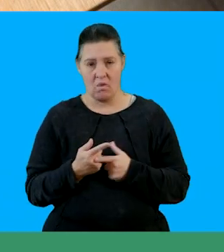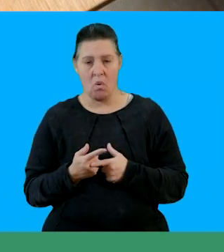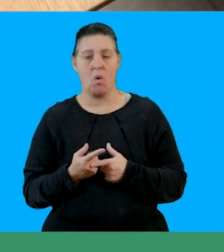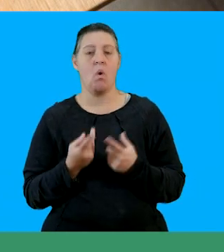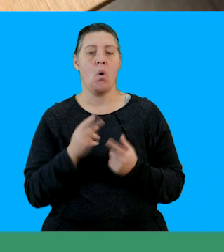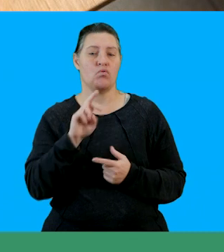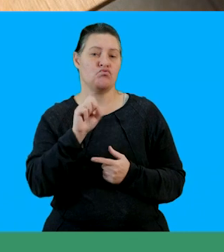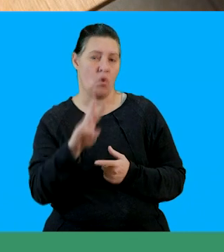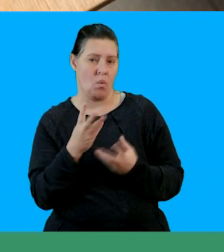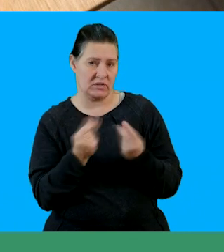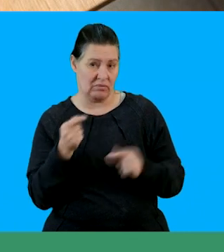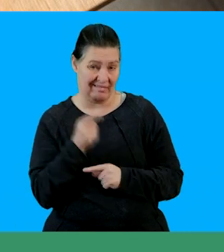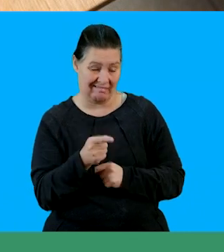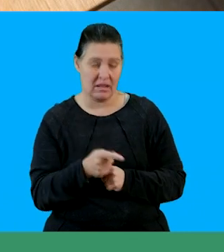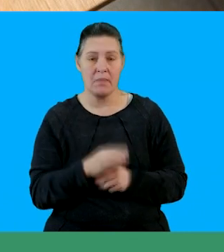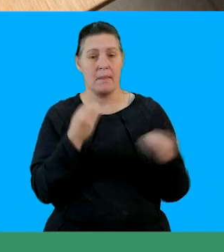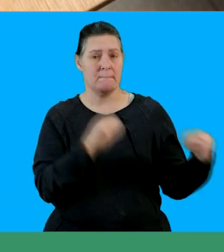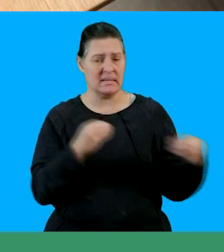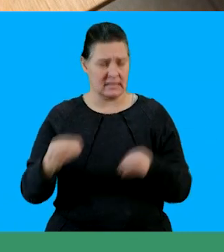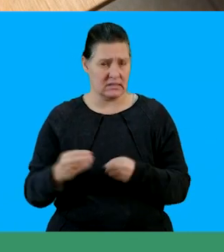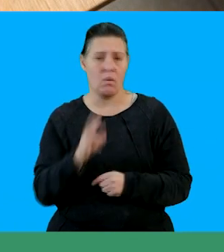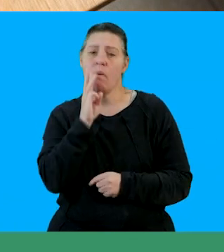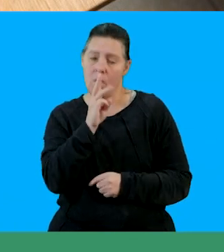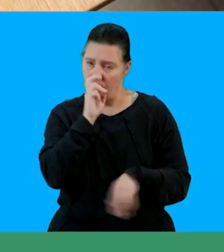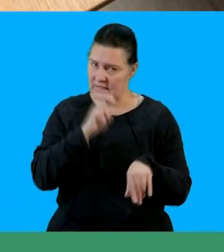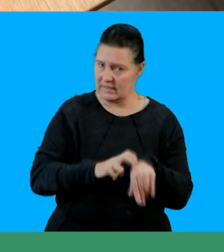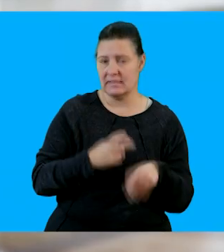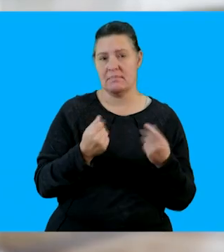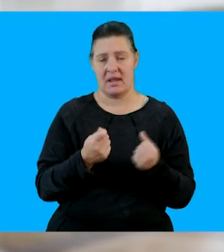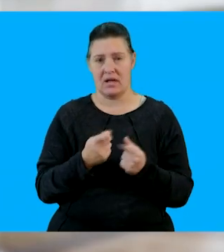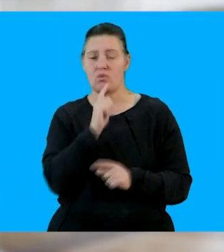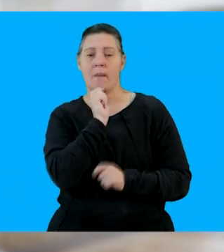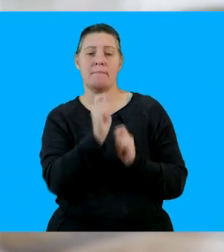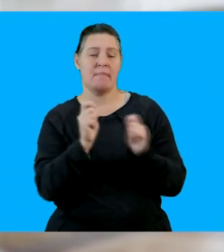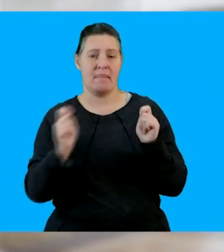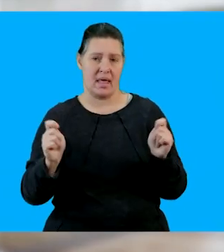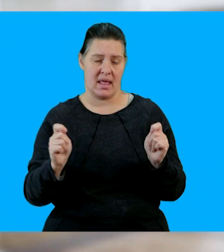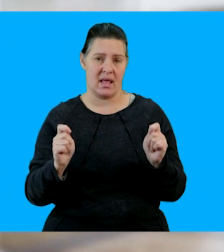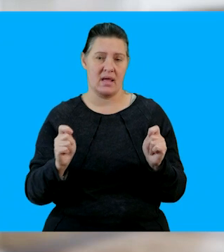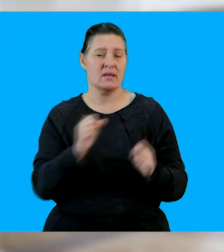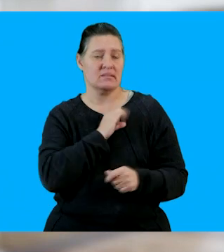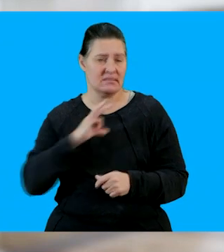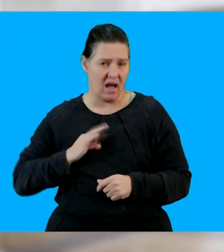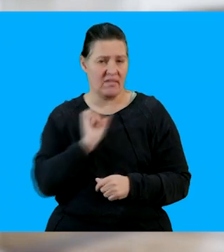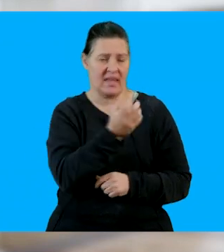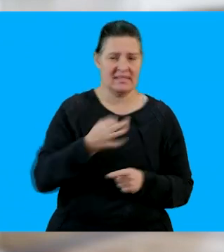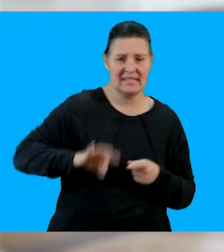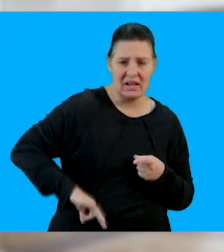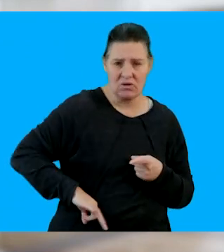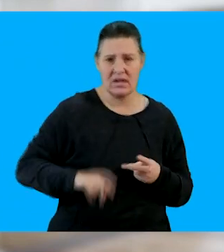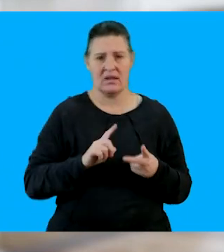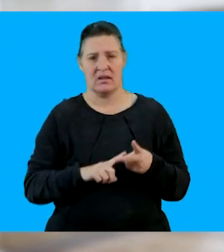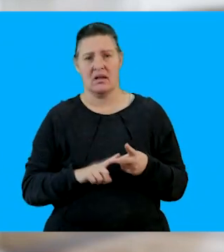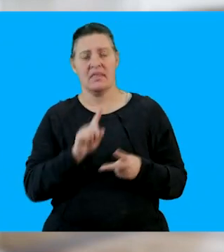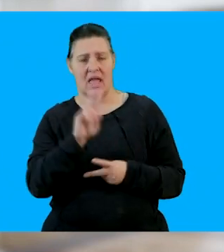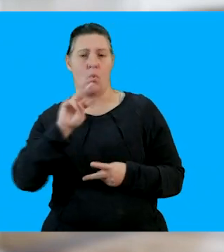raw materials. So obviously, as a business, you are going to need money to pay your employees in terms of their salaries, in